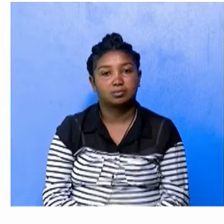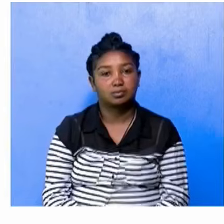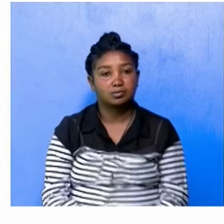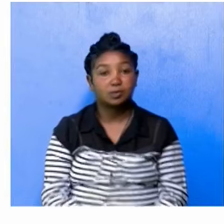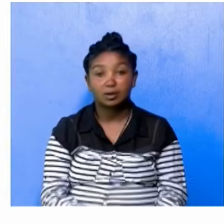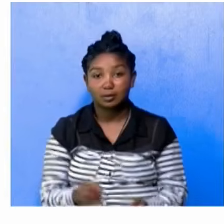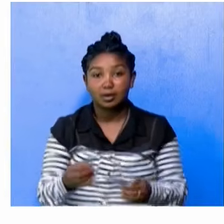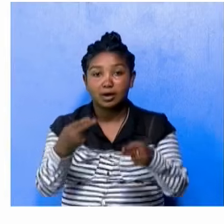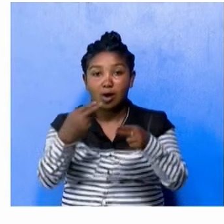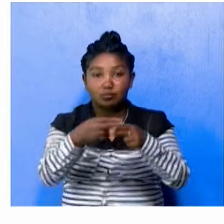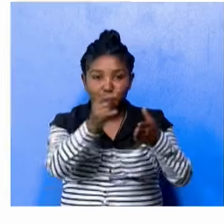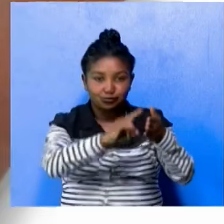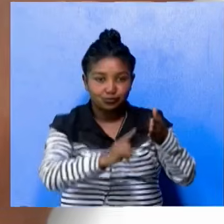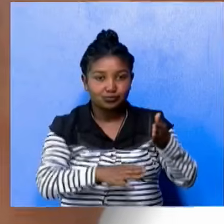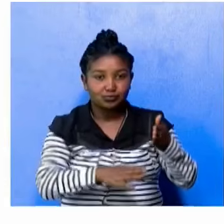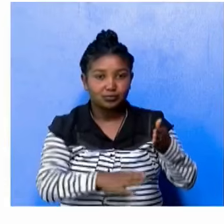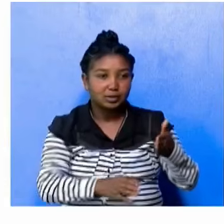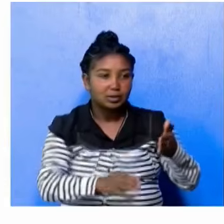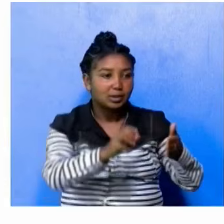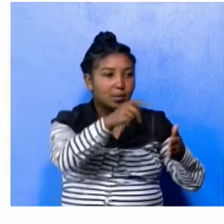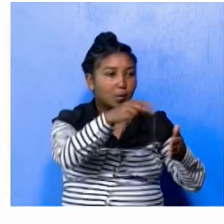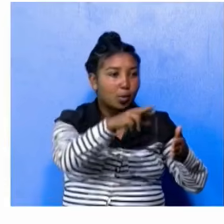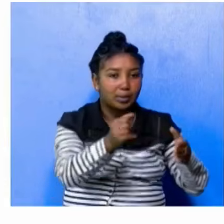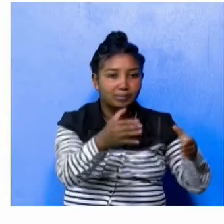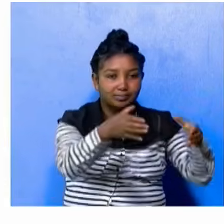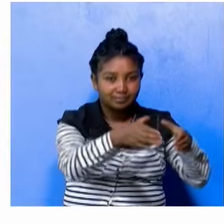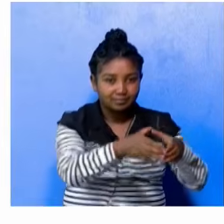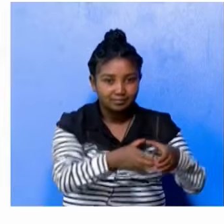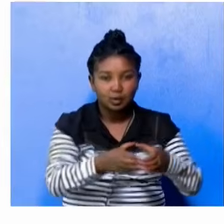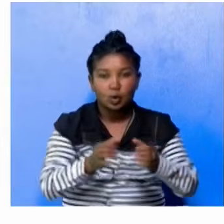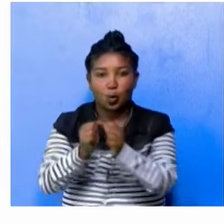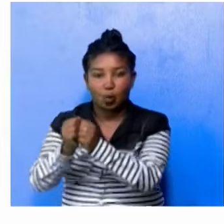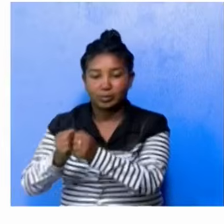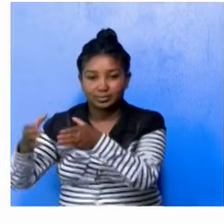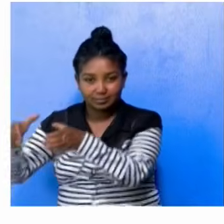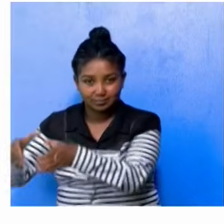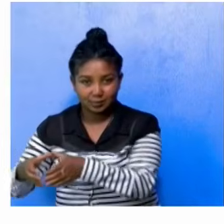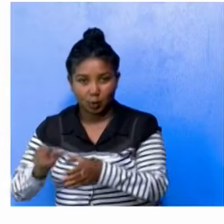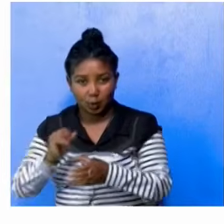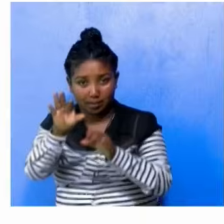Categorize this noun into proper and common noun.